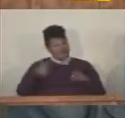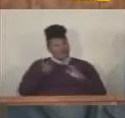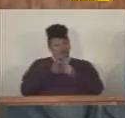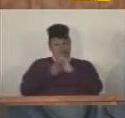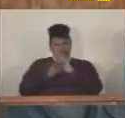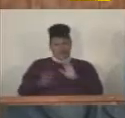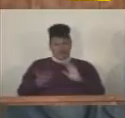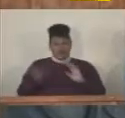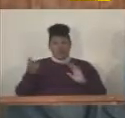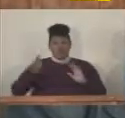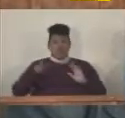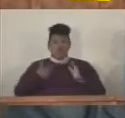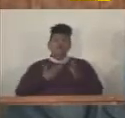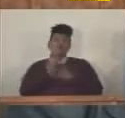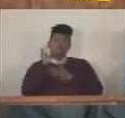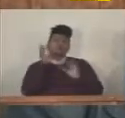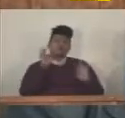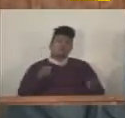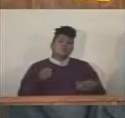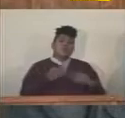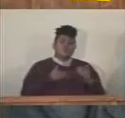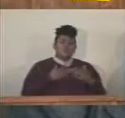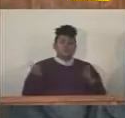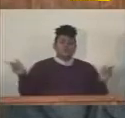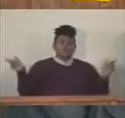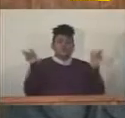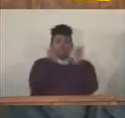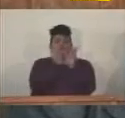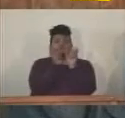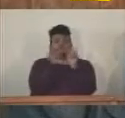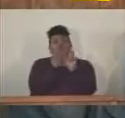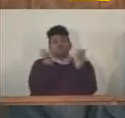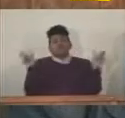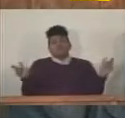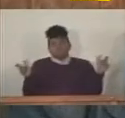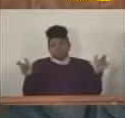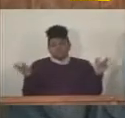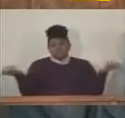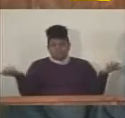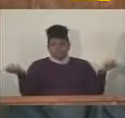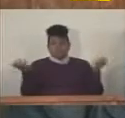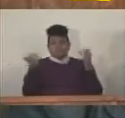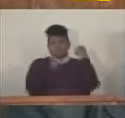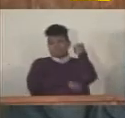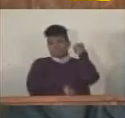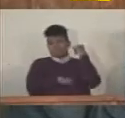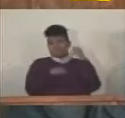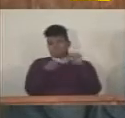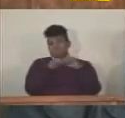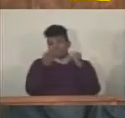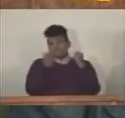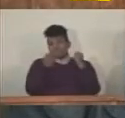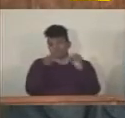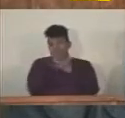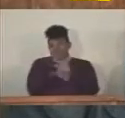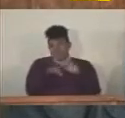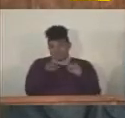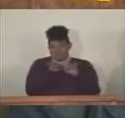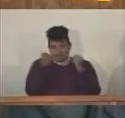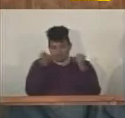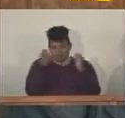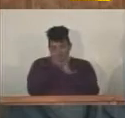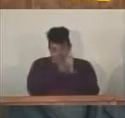Amend the Indictments Act, we actually had a clause that made reference to the discretion of the